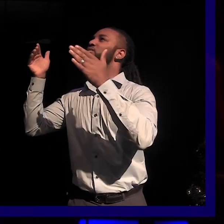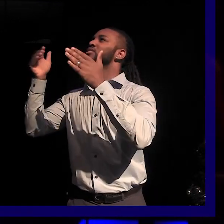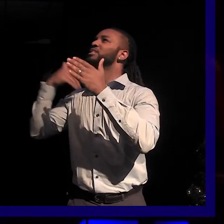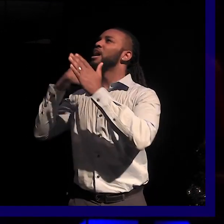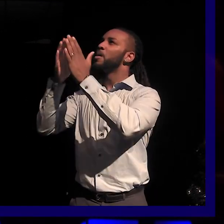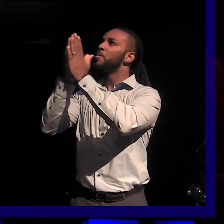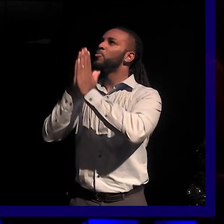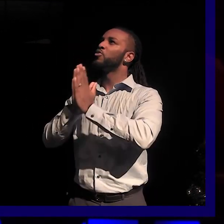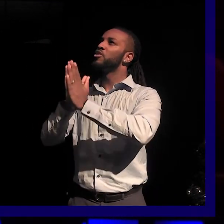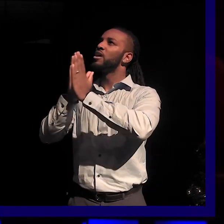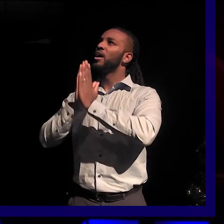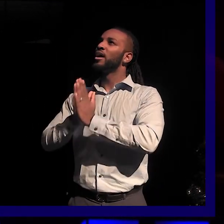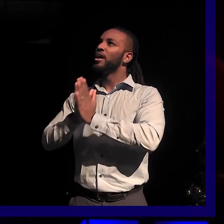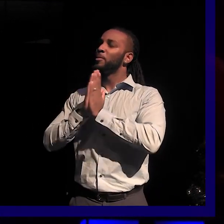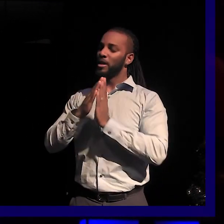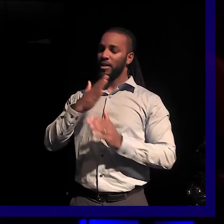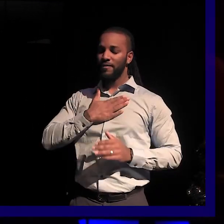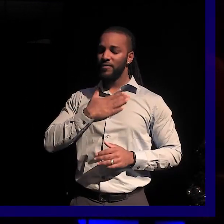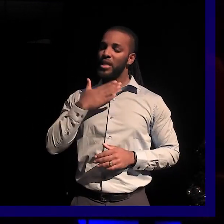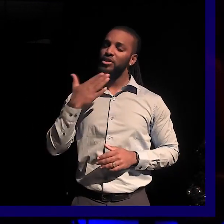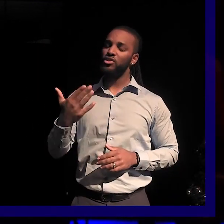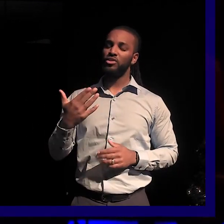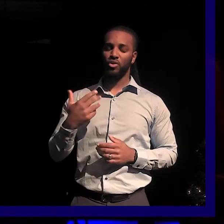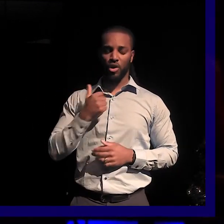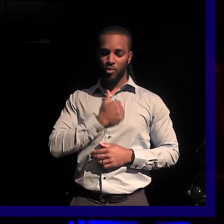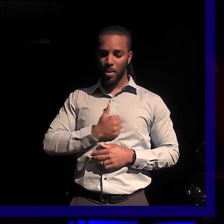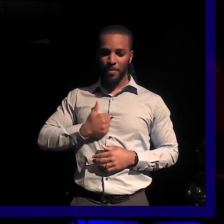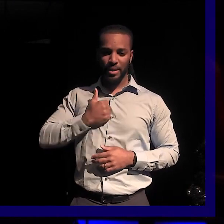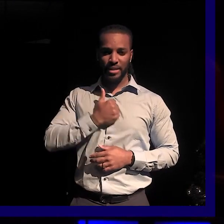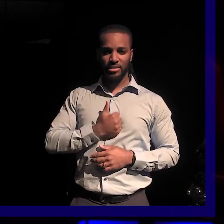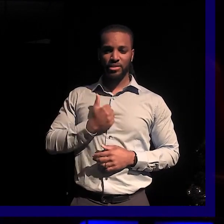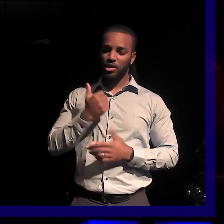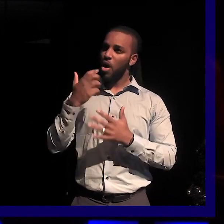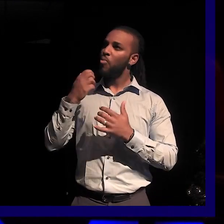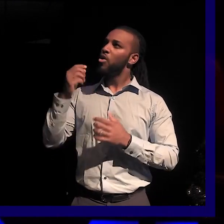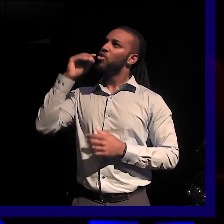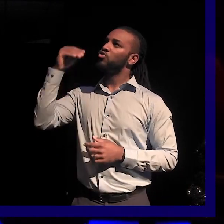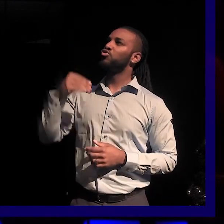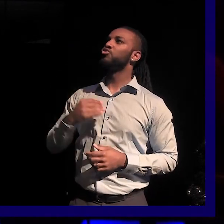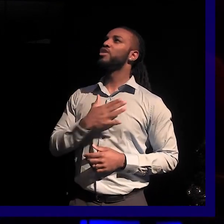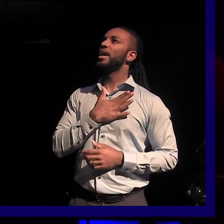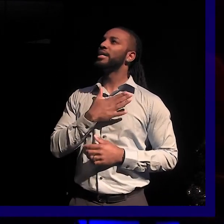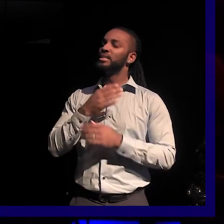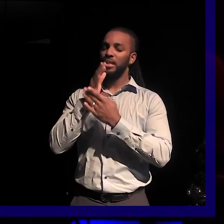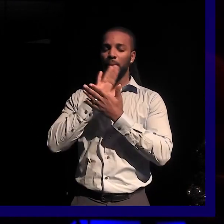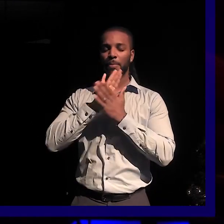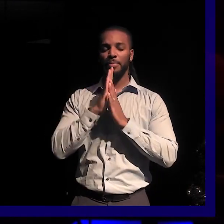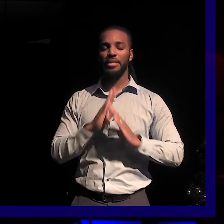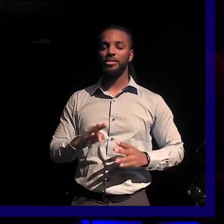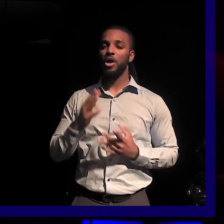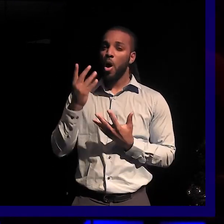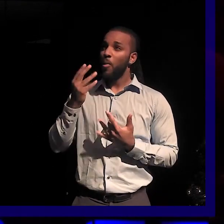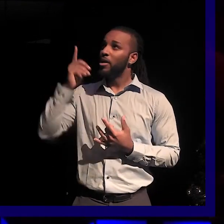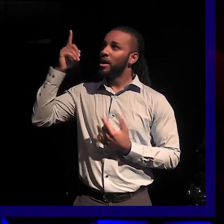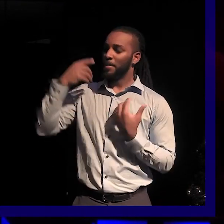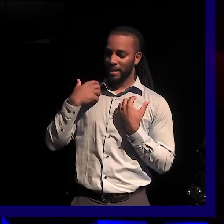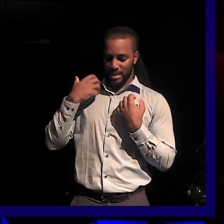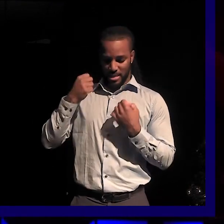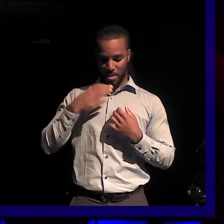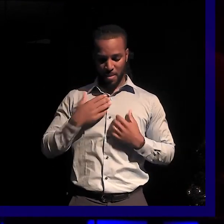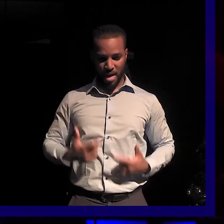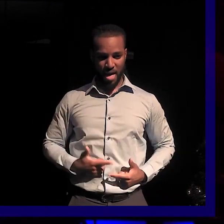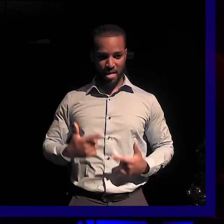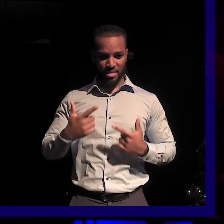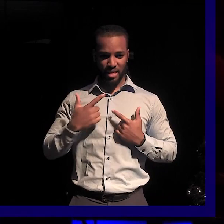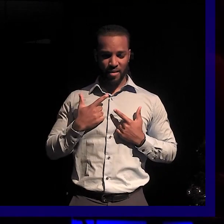prayed. I prayed a prayer of confession and repentance with an appeal for grace and peace while I wait on Him to heal what's going on in my life and